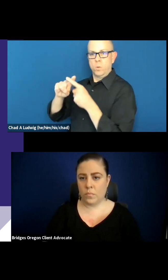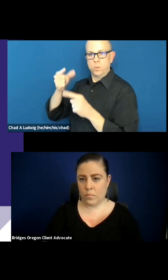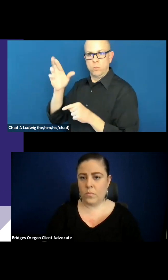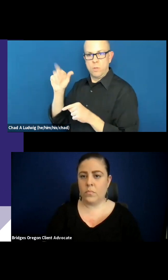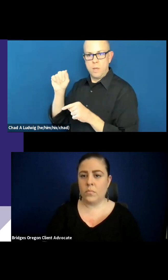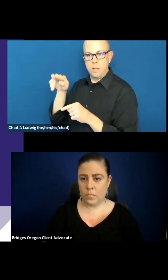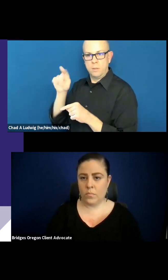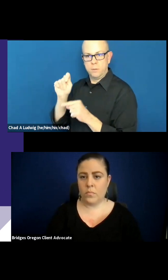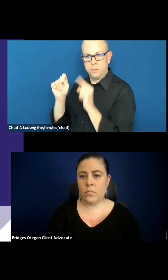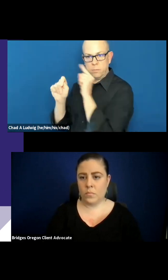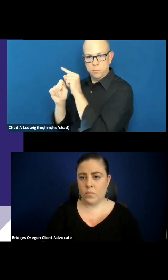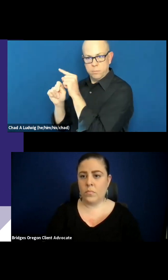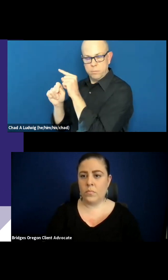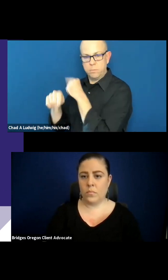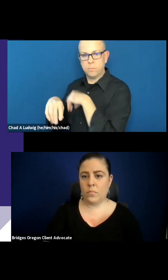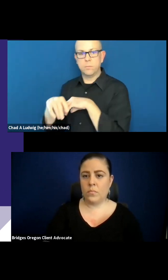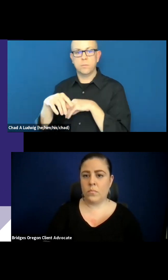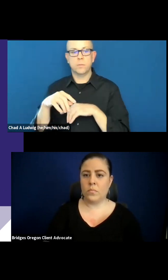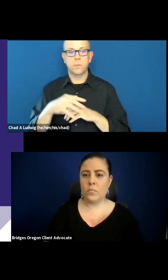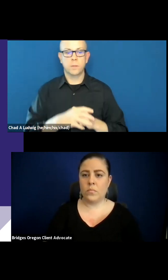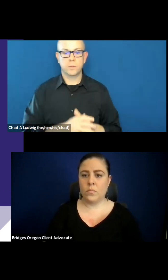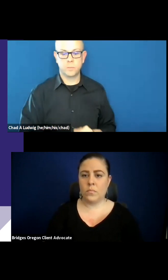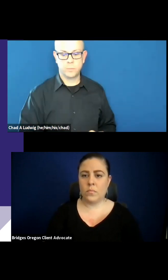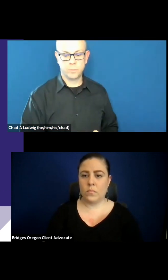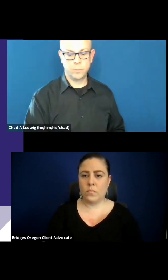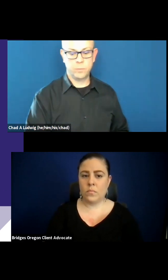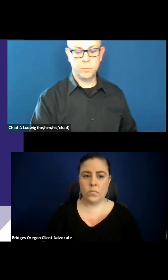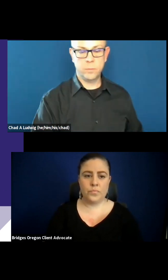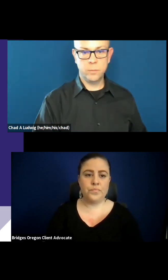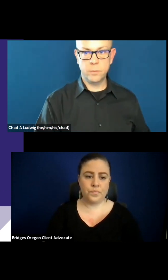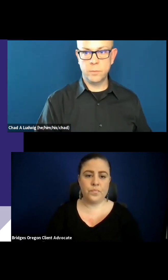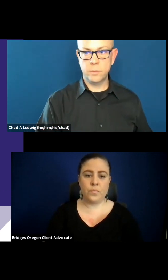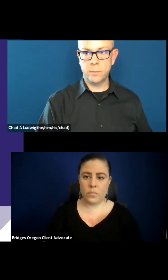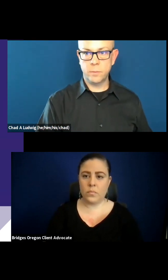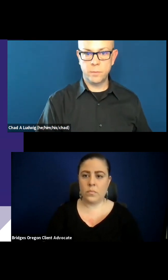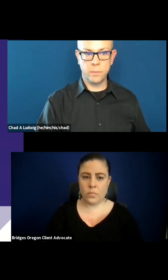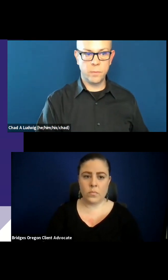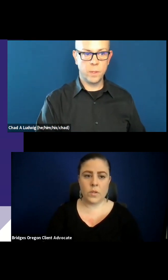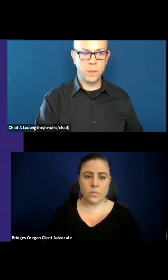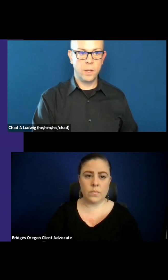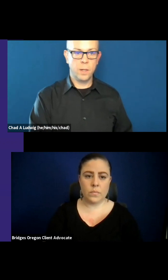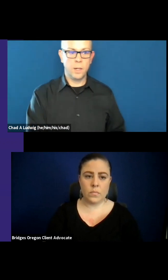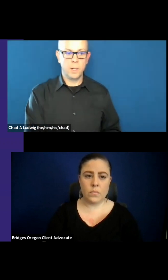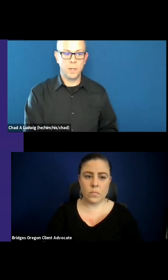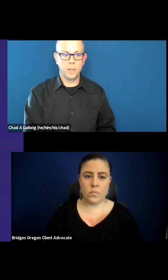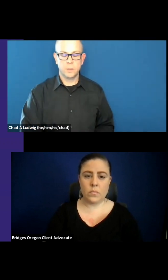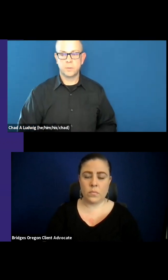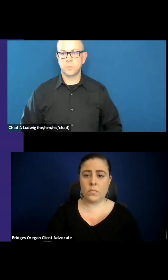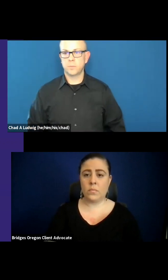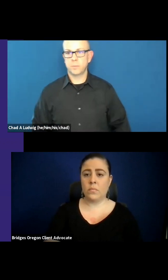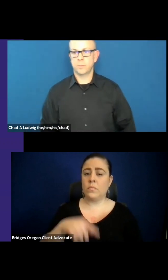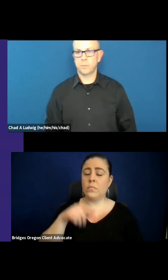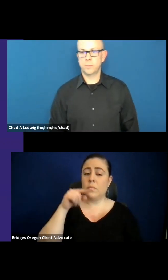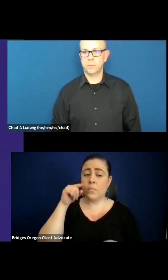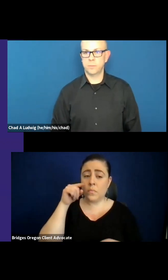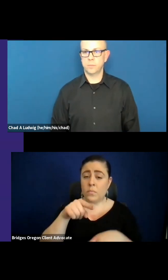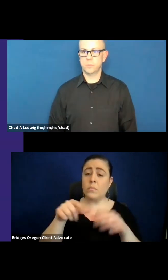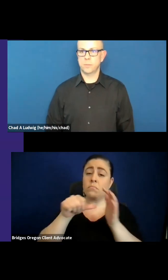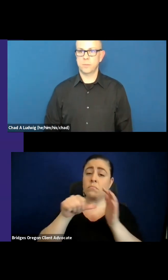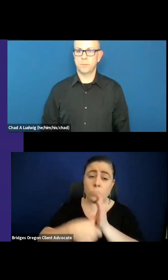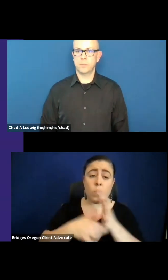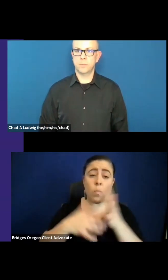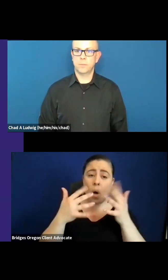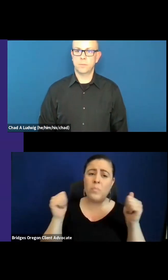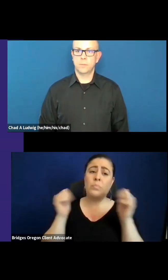data will help us, which we also will then report to the grant funder as far as how we're doing with the services that we're providing.